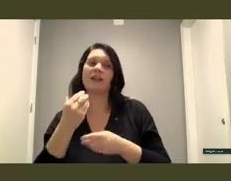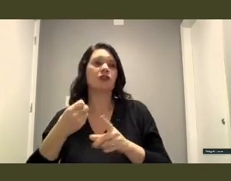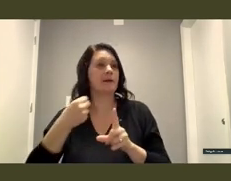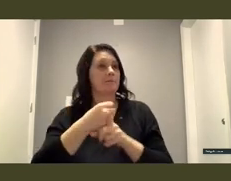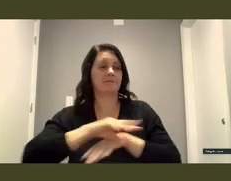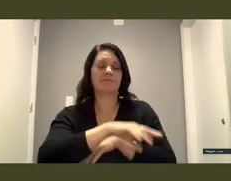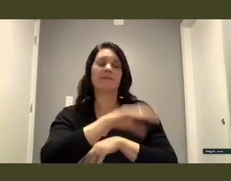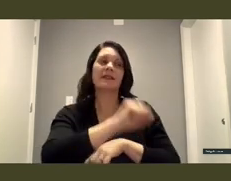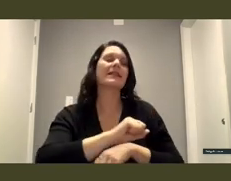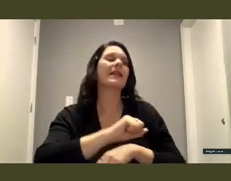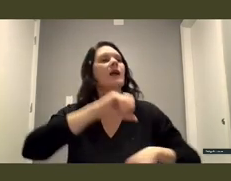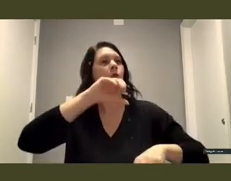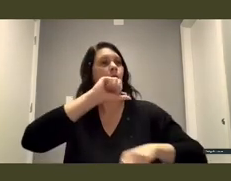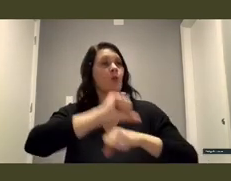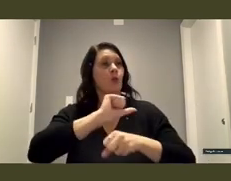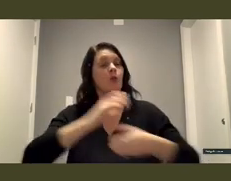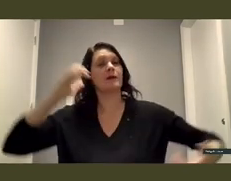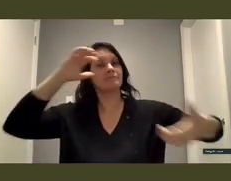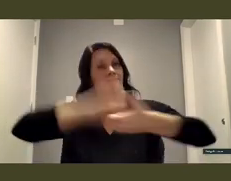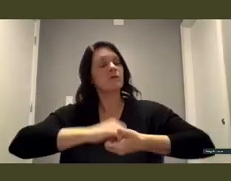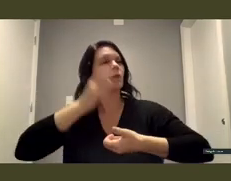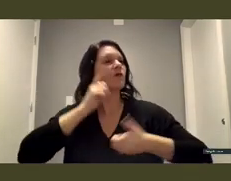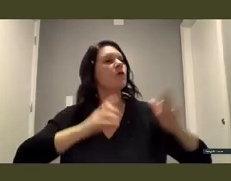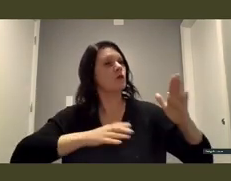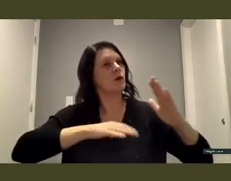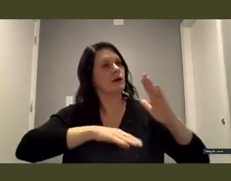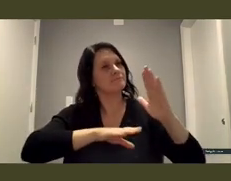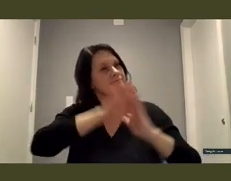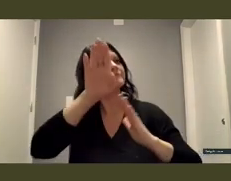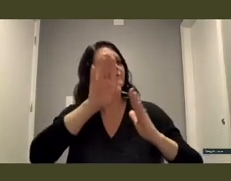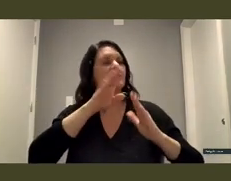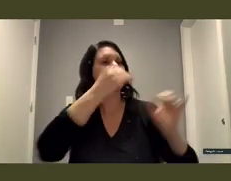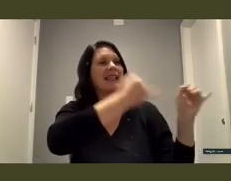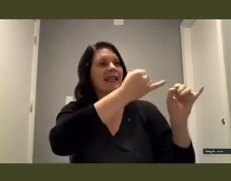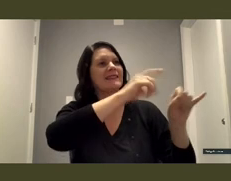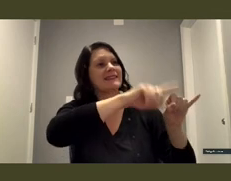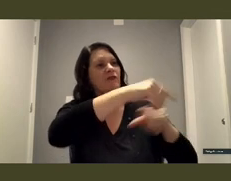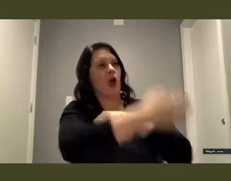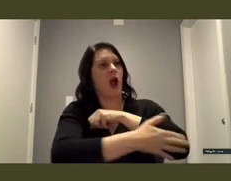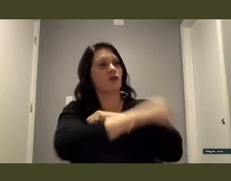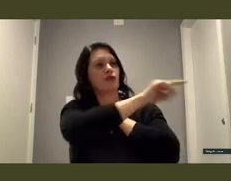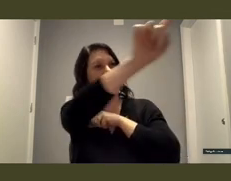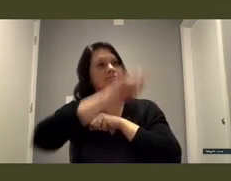together to build that in individual countries so that it can meet their Paris targets.